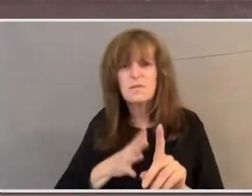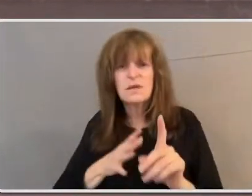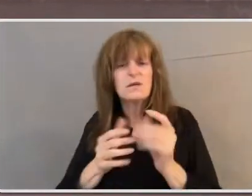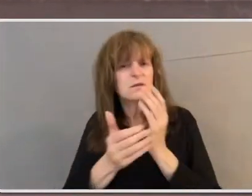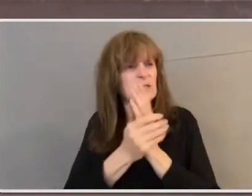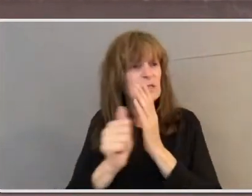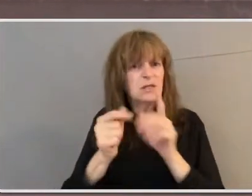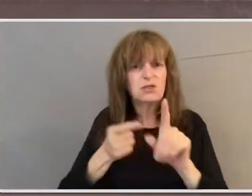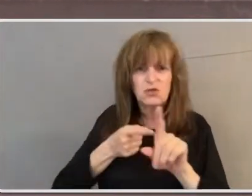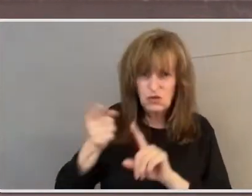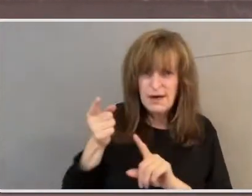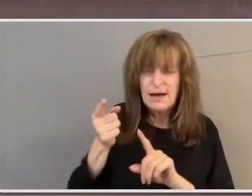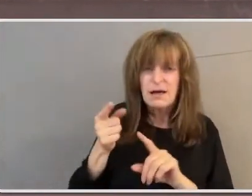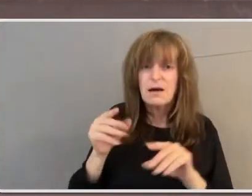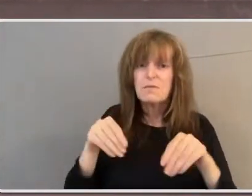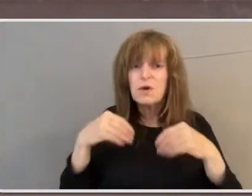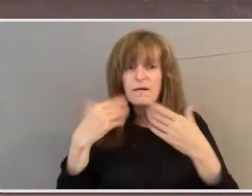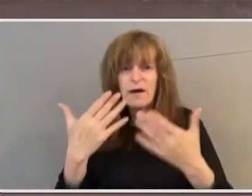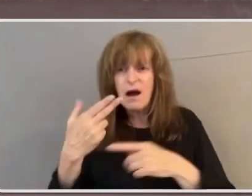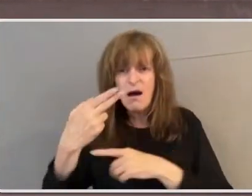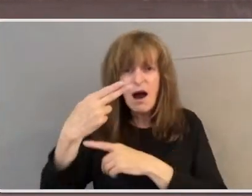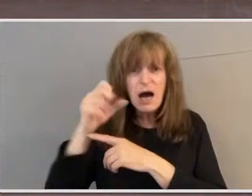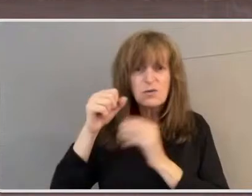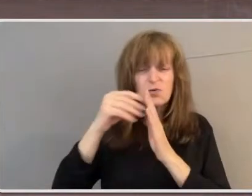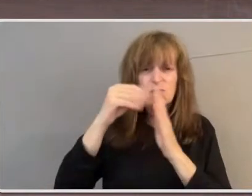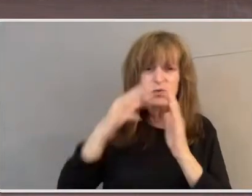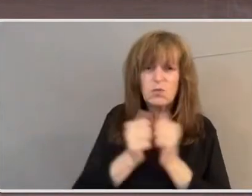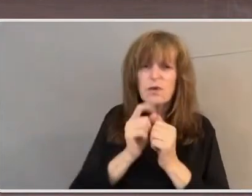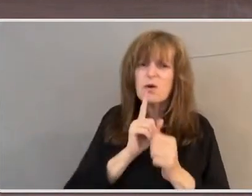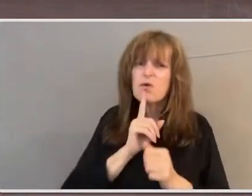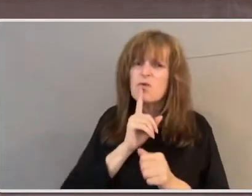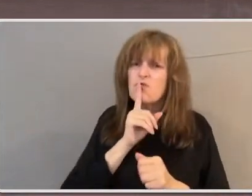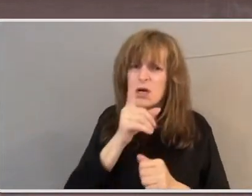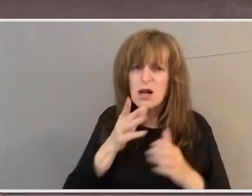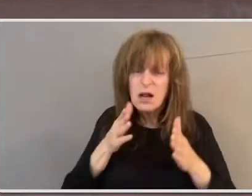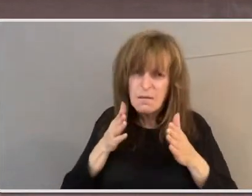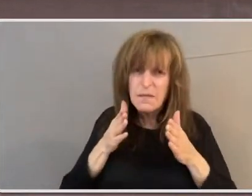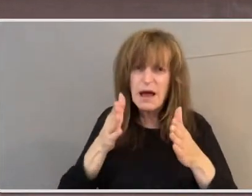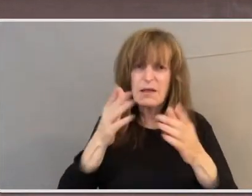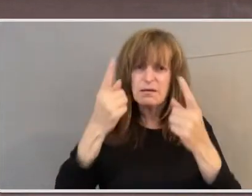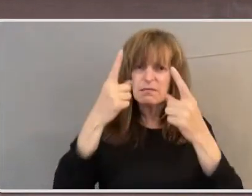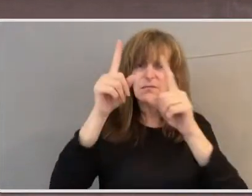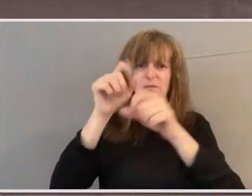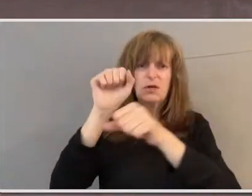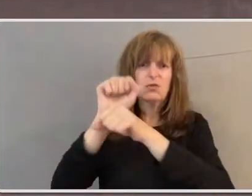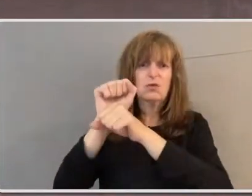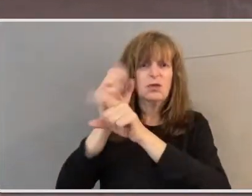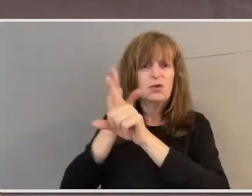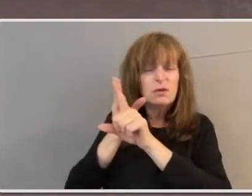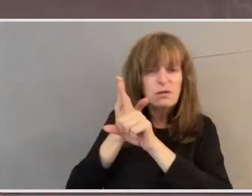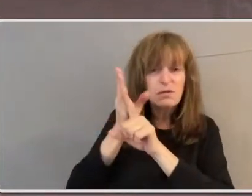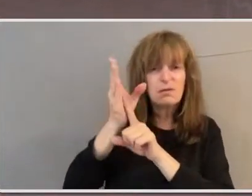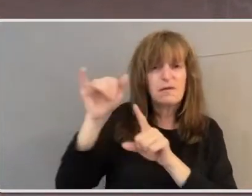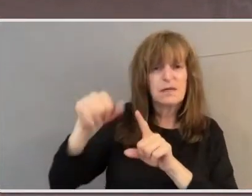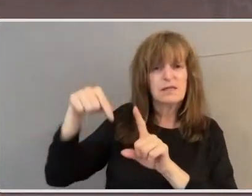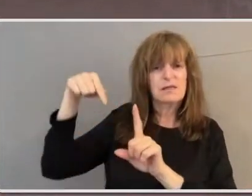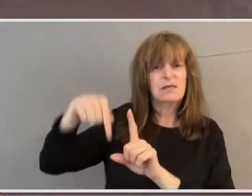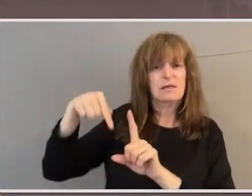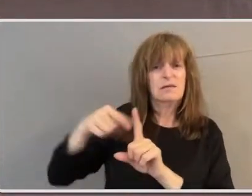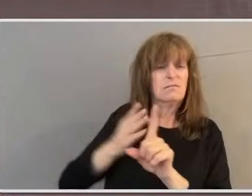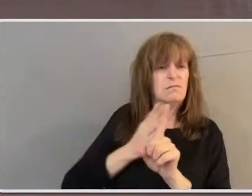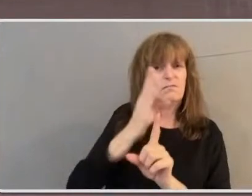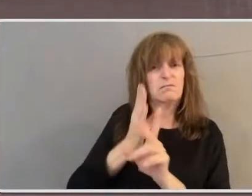real pathways to rewarding careers in the trades. We're expanding 3-year college degrees